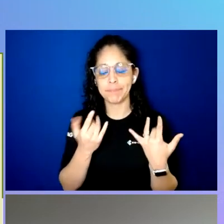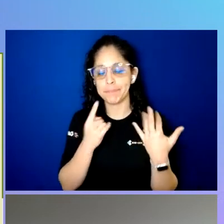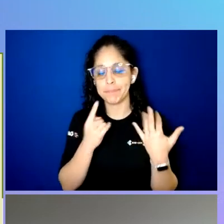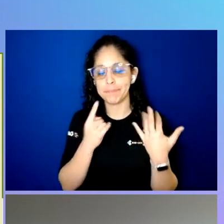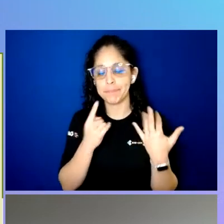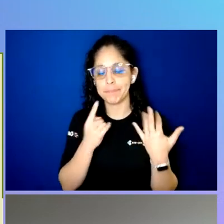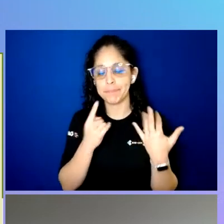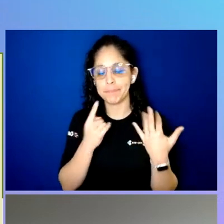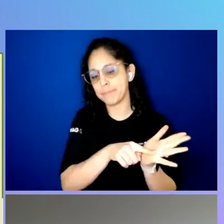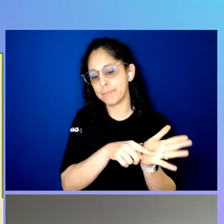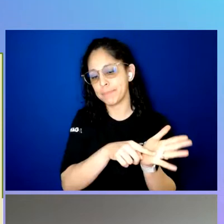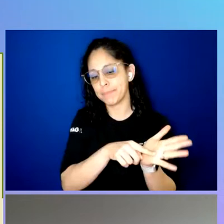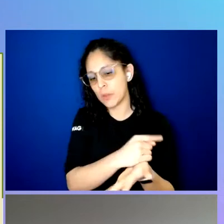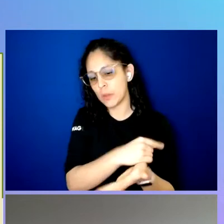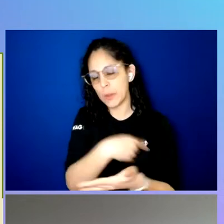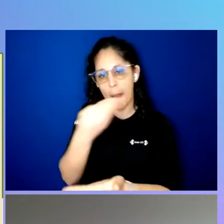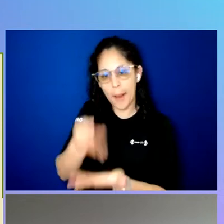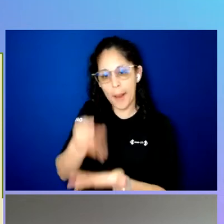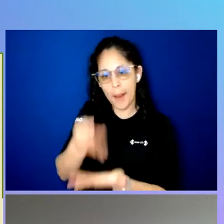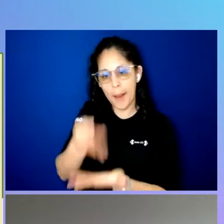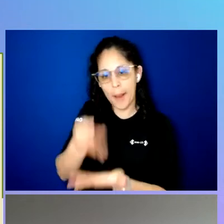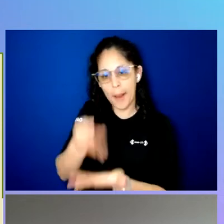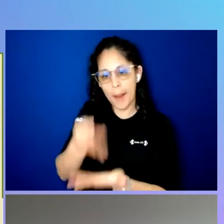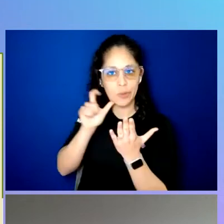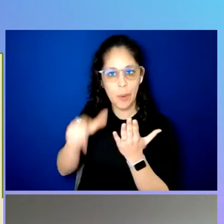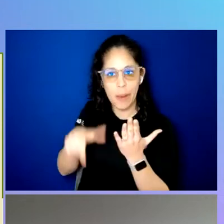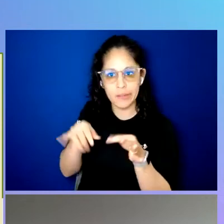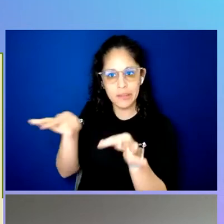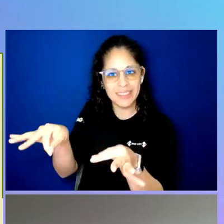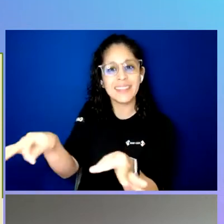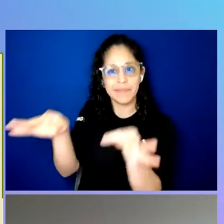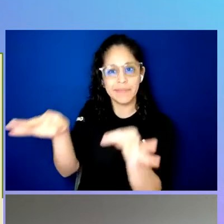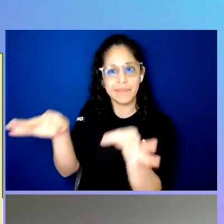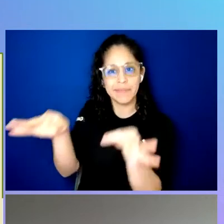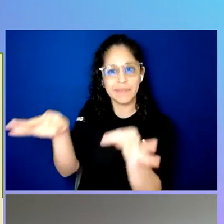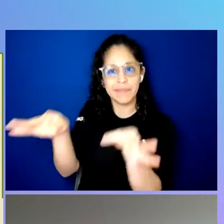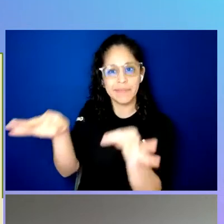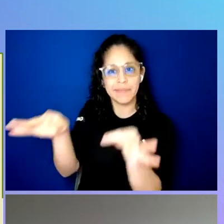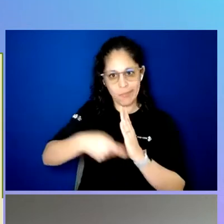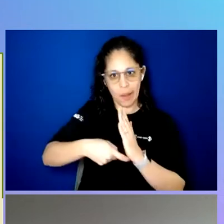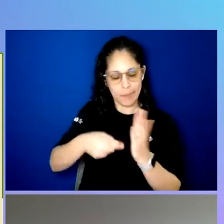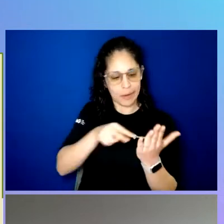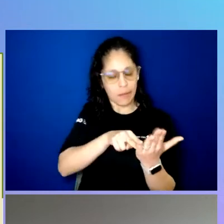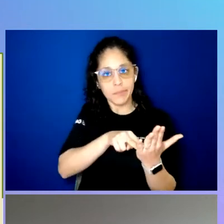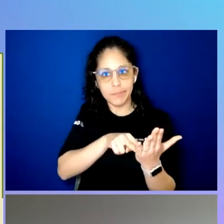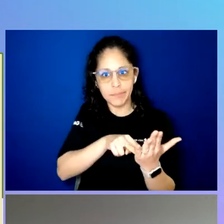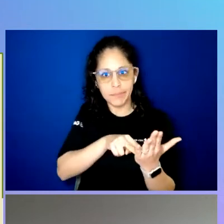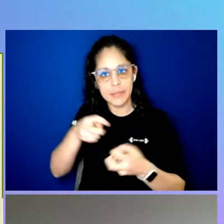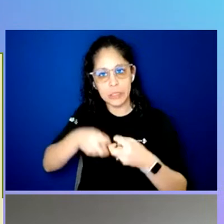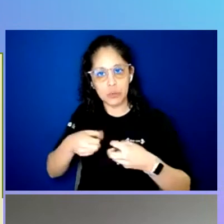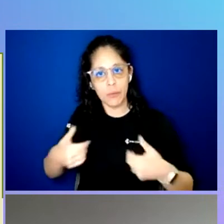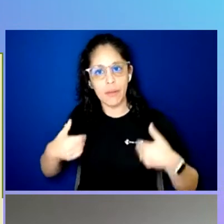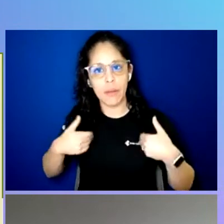for you to see if an issue is present and on how to fix it.